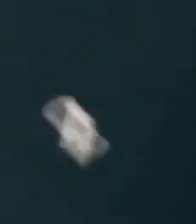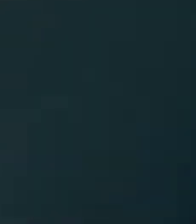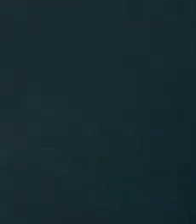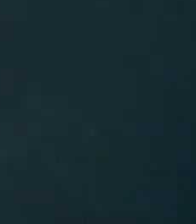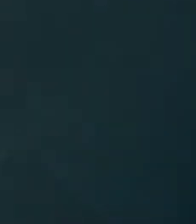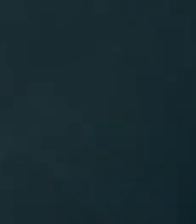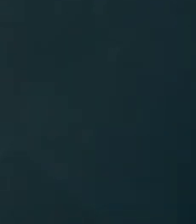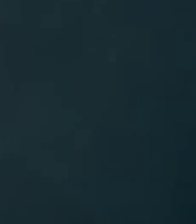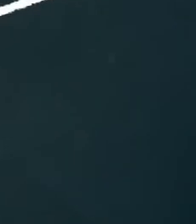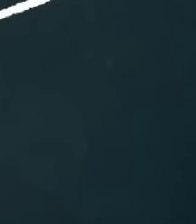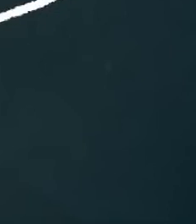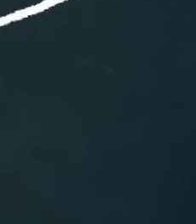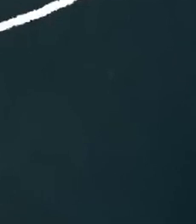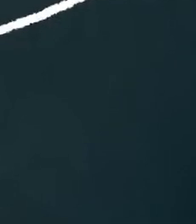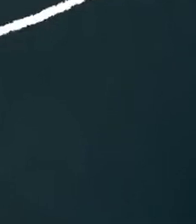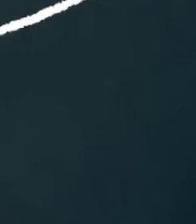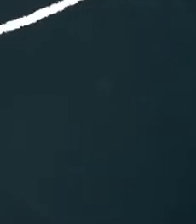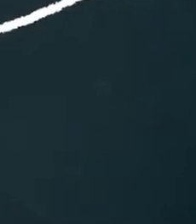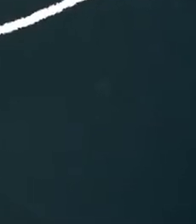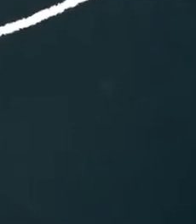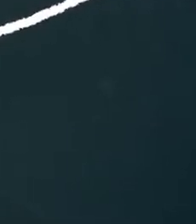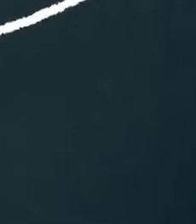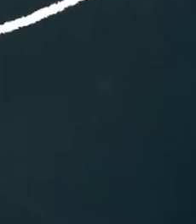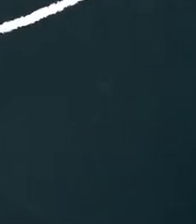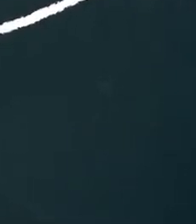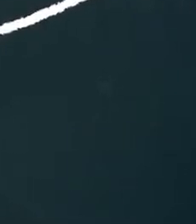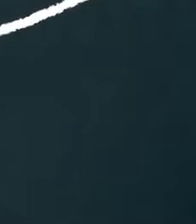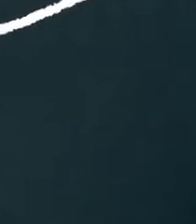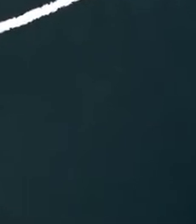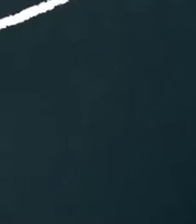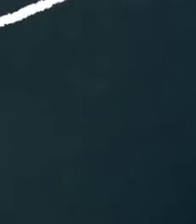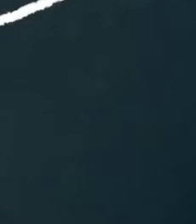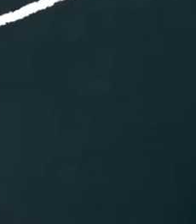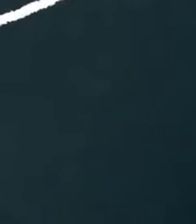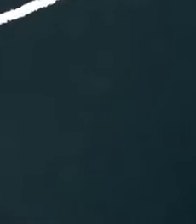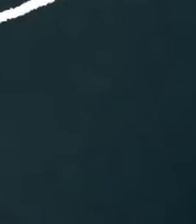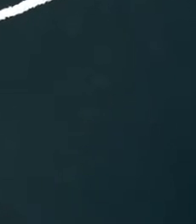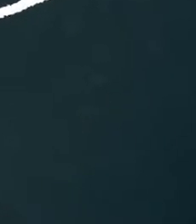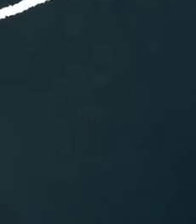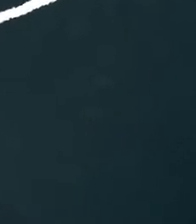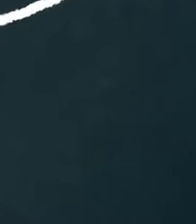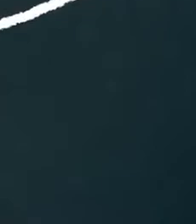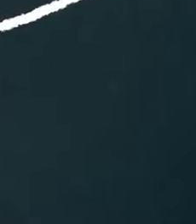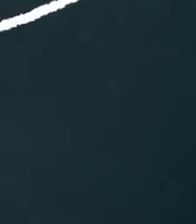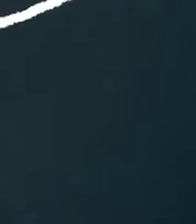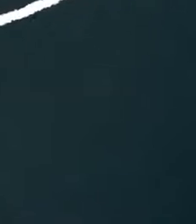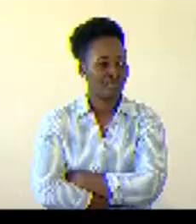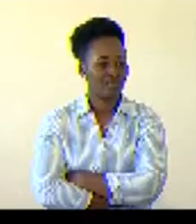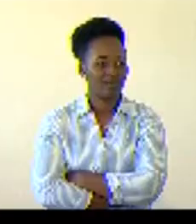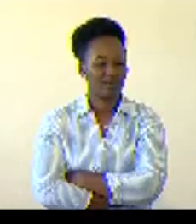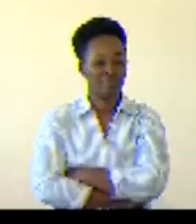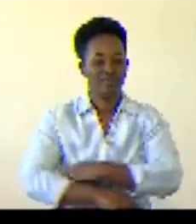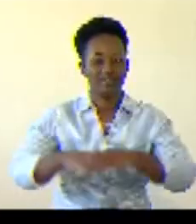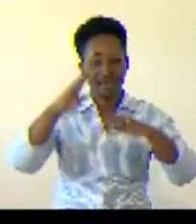Welcome to Study Time, a televised home learning program produced by Rwanda Education Board.